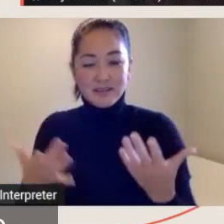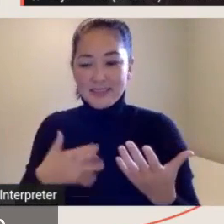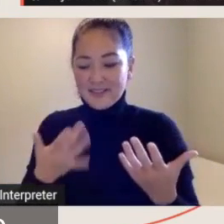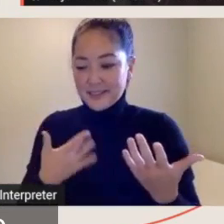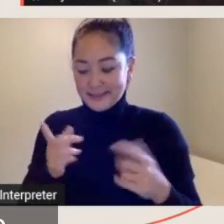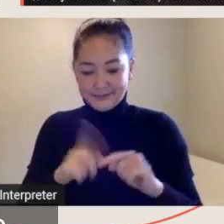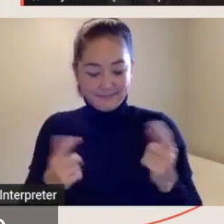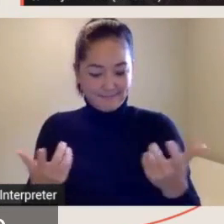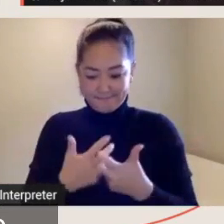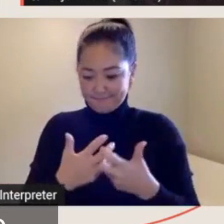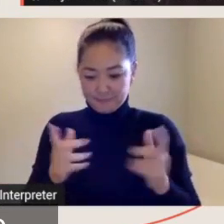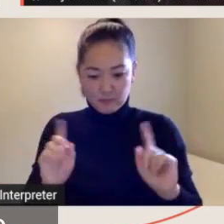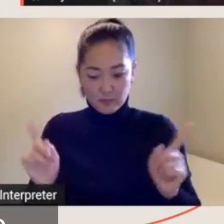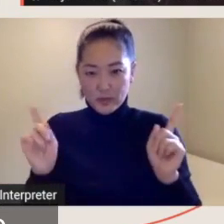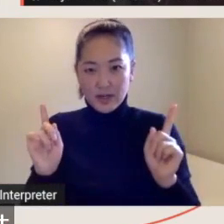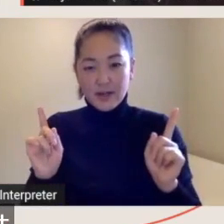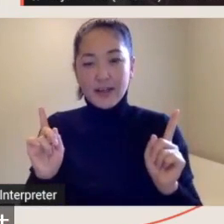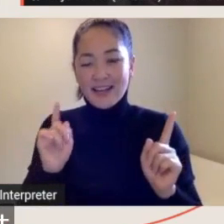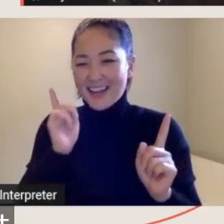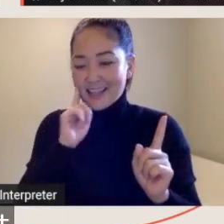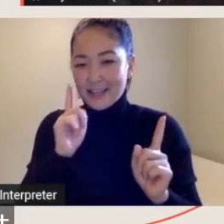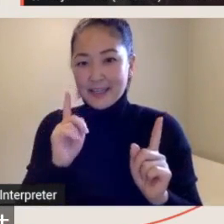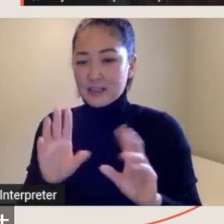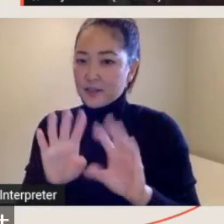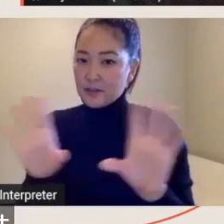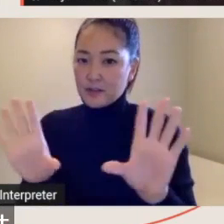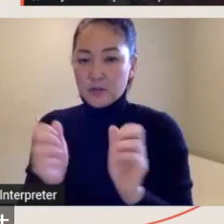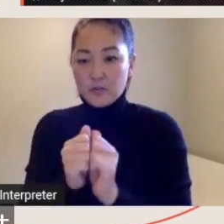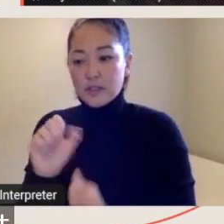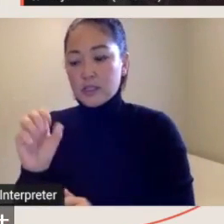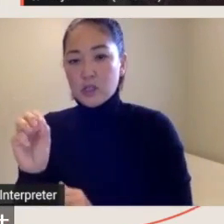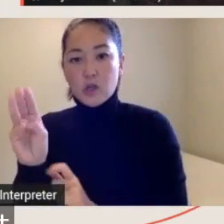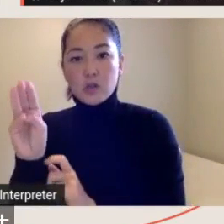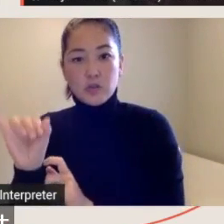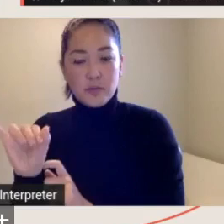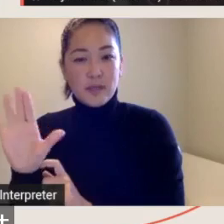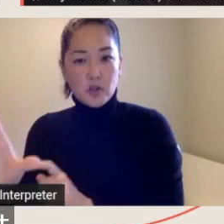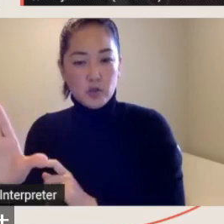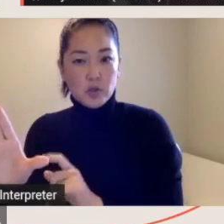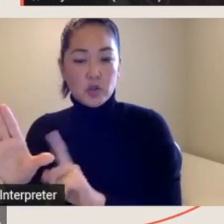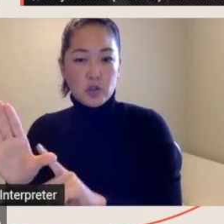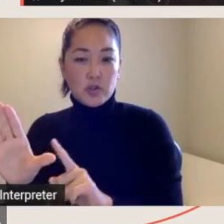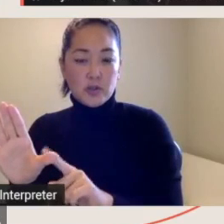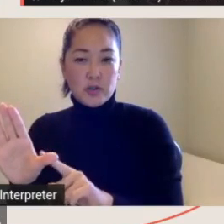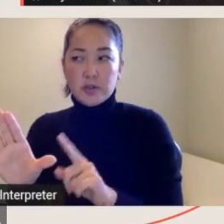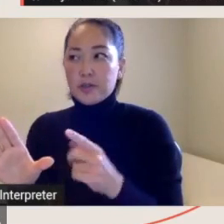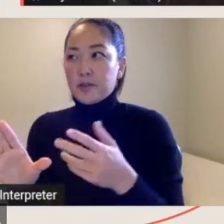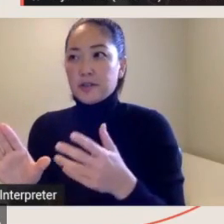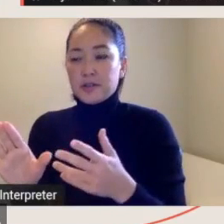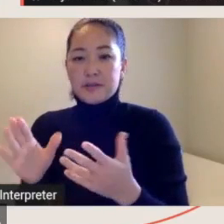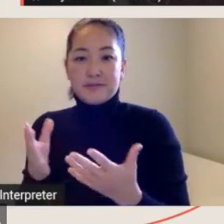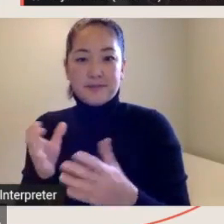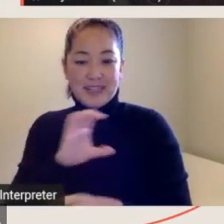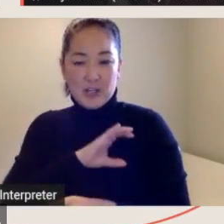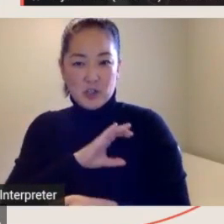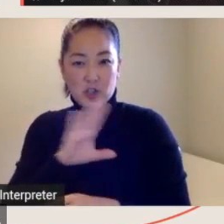And you capture that so beautifully in Somi's character because she, you know, talks of the future so much. She talks about her son